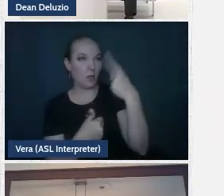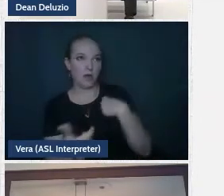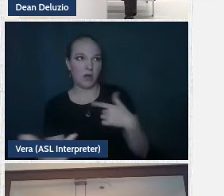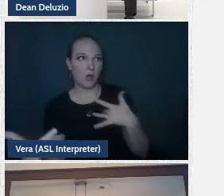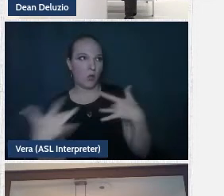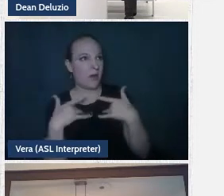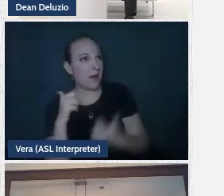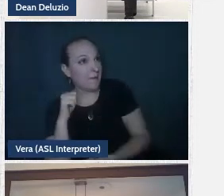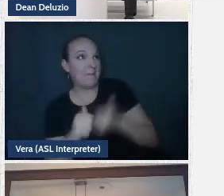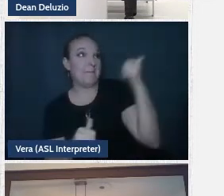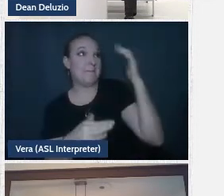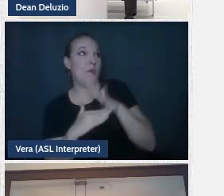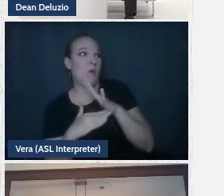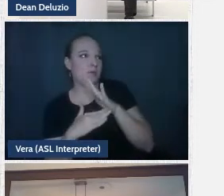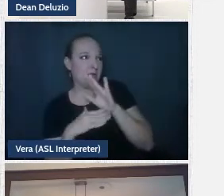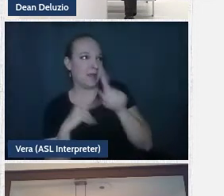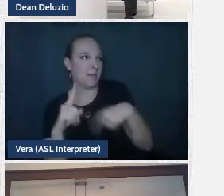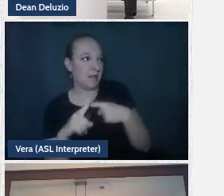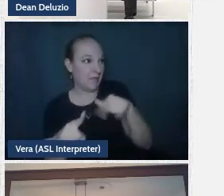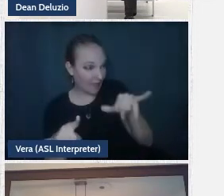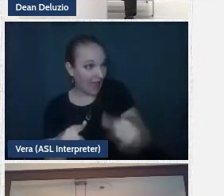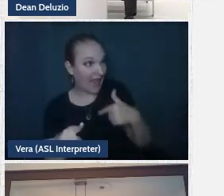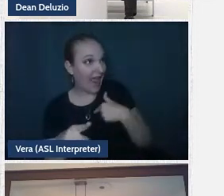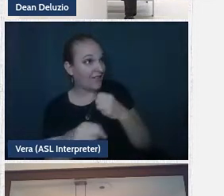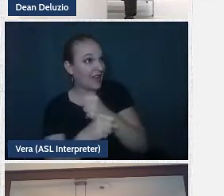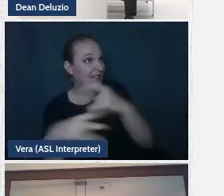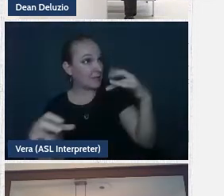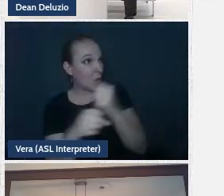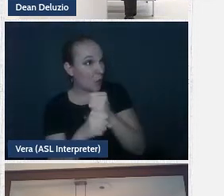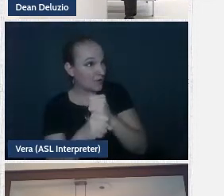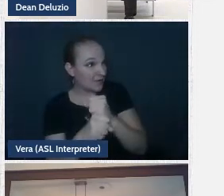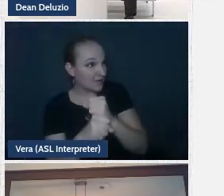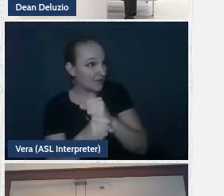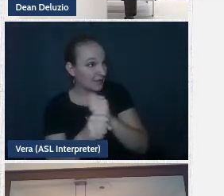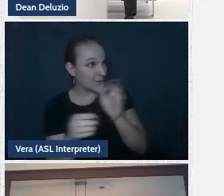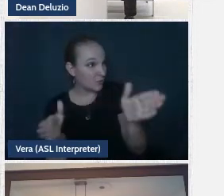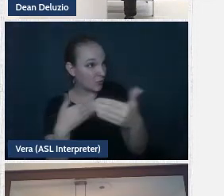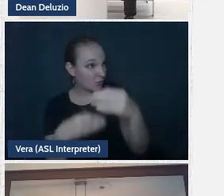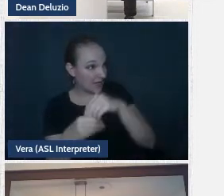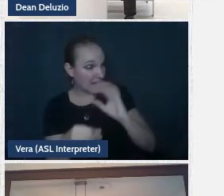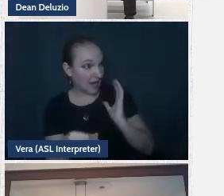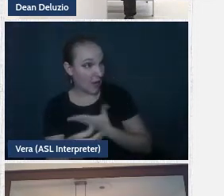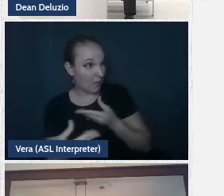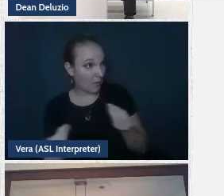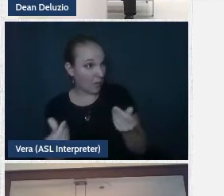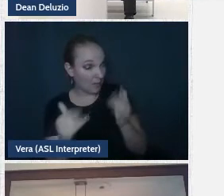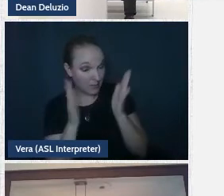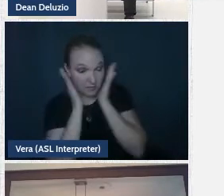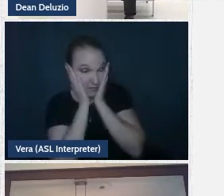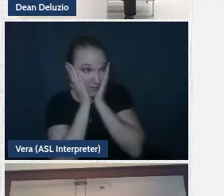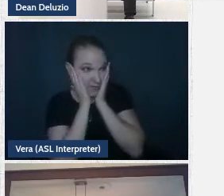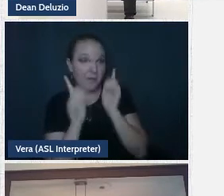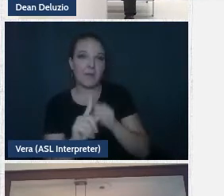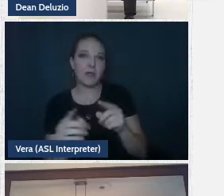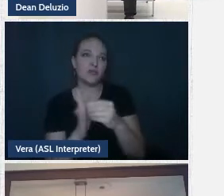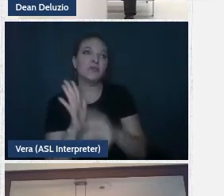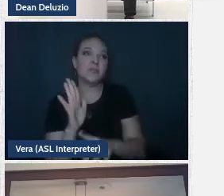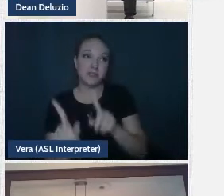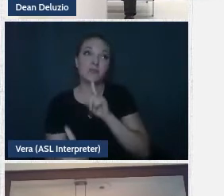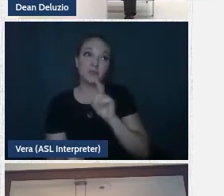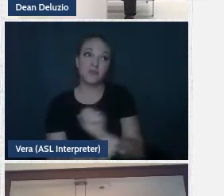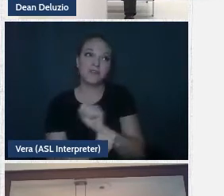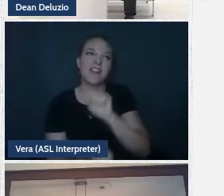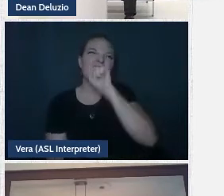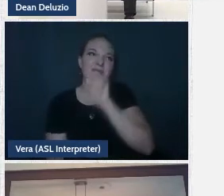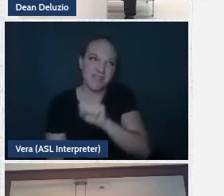most now, knowing that we have an explosives facility within Queen's jurisdiction, but the students love it. Yes, and this